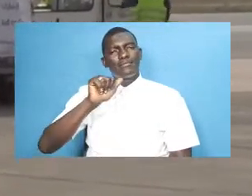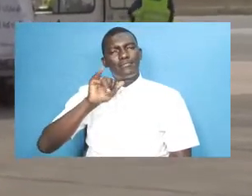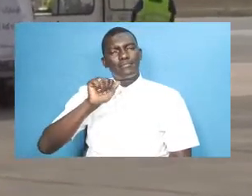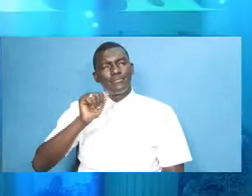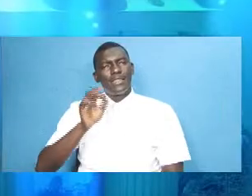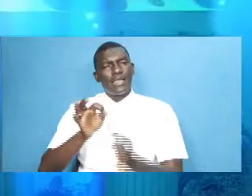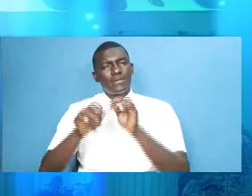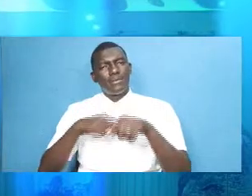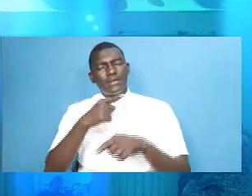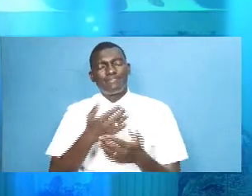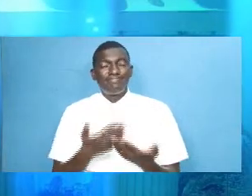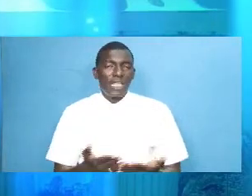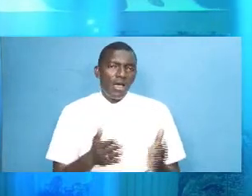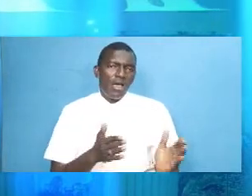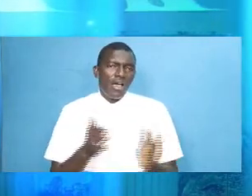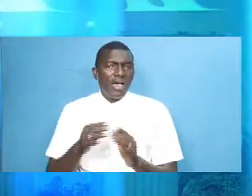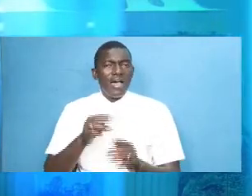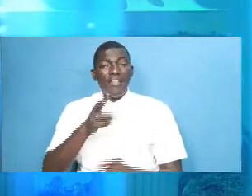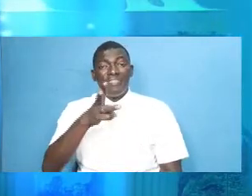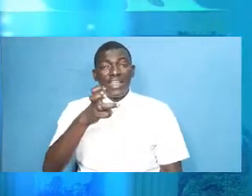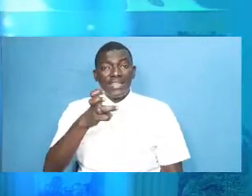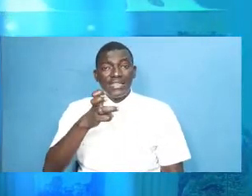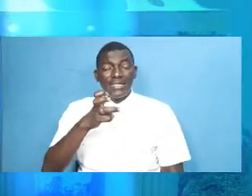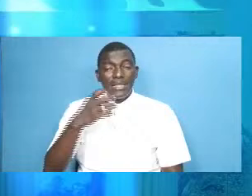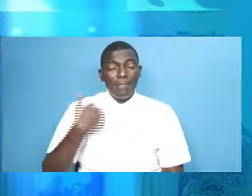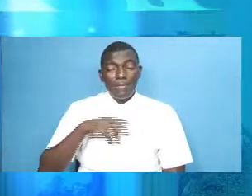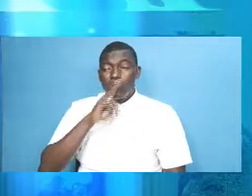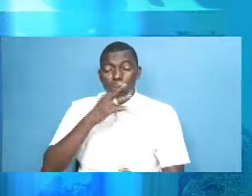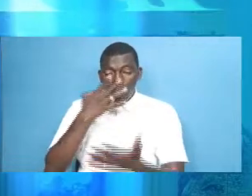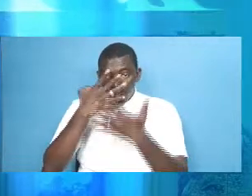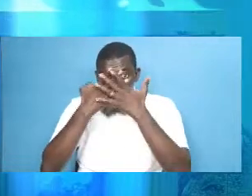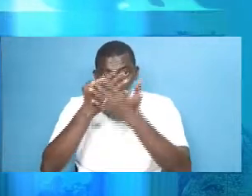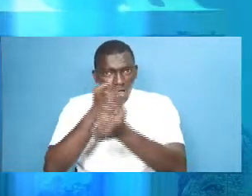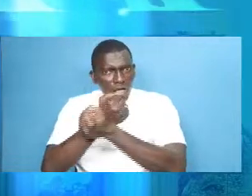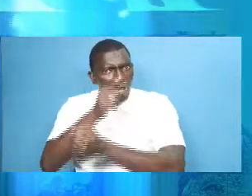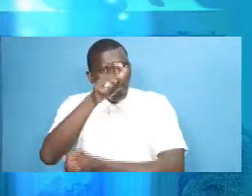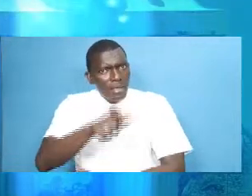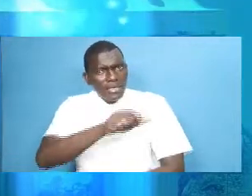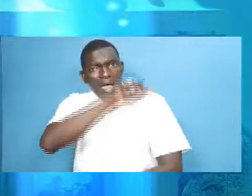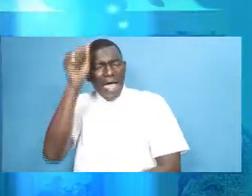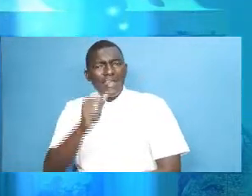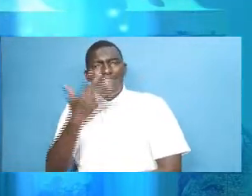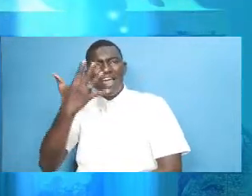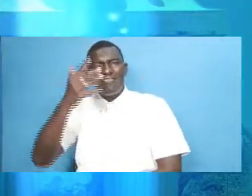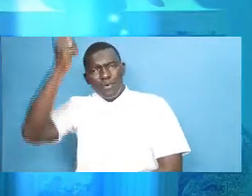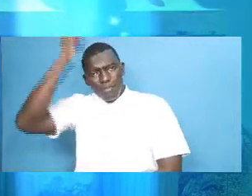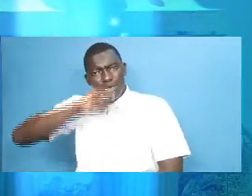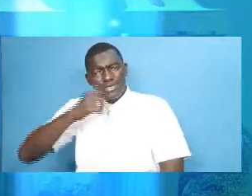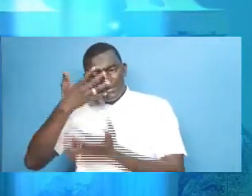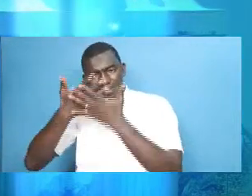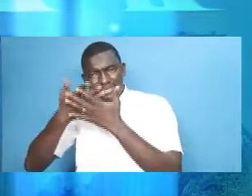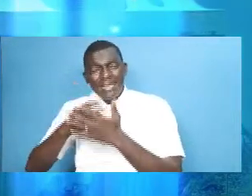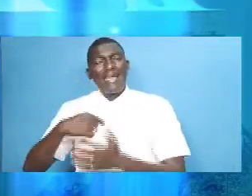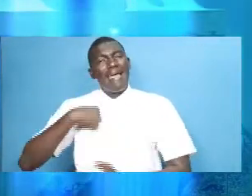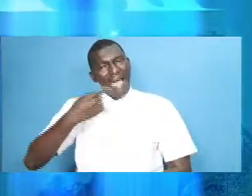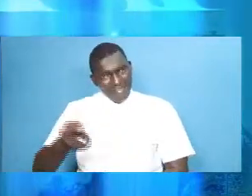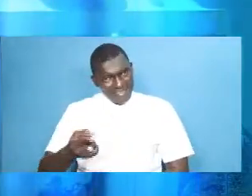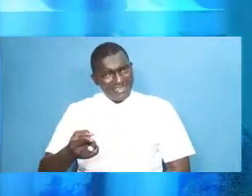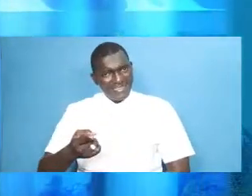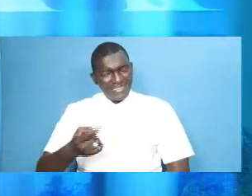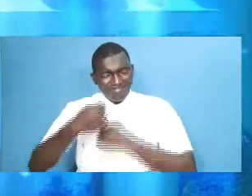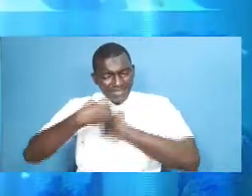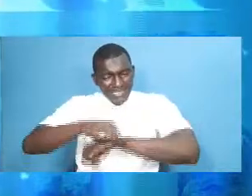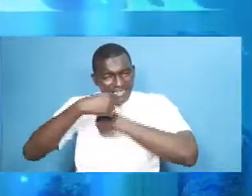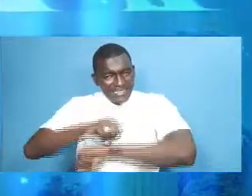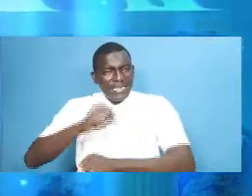Jao. Now, 30 inmates and 5 prison officers graduated on Friday after completing 3-week skills training in